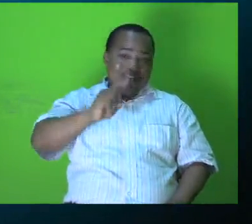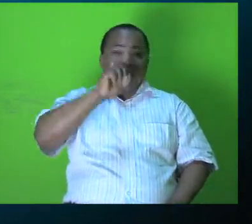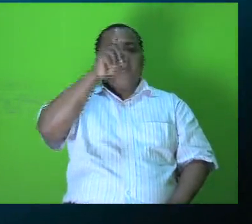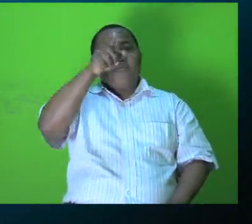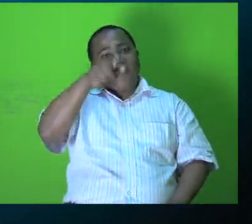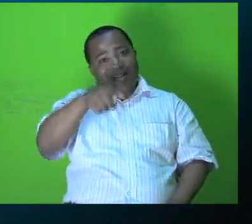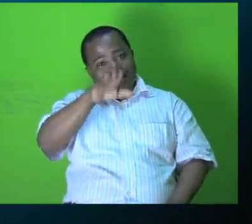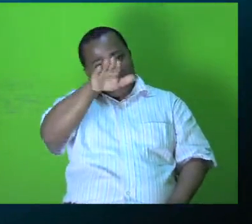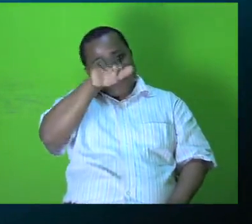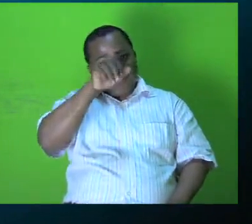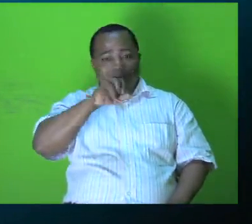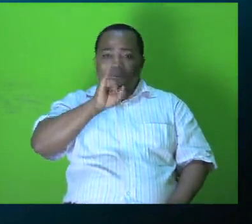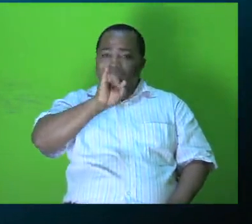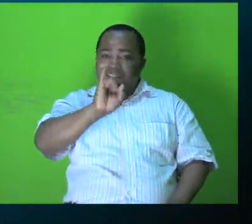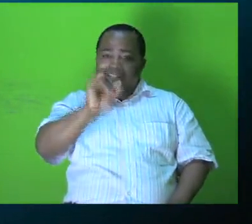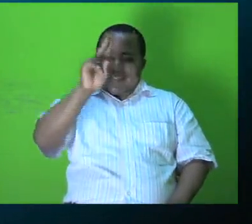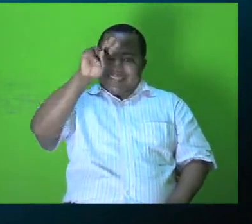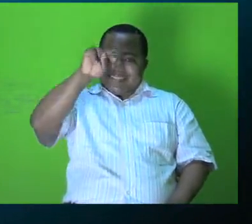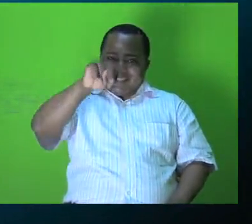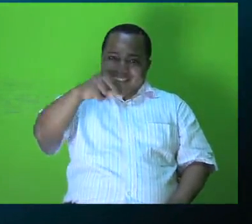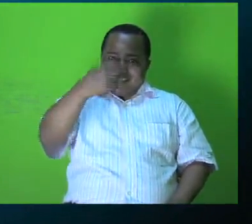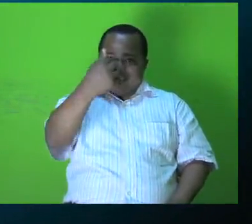is interphase II.